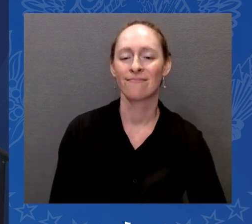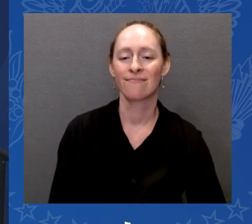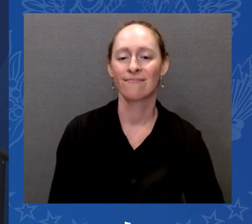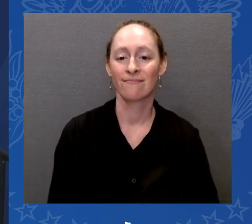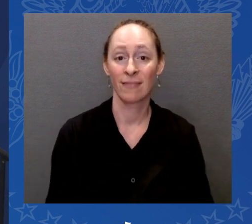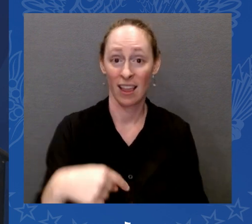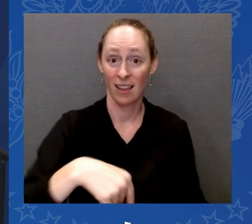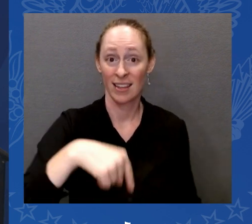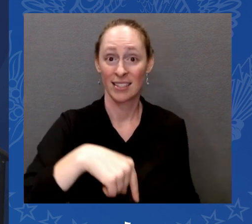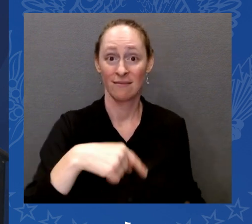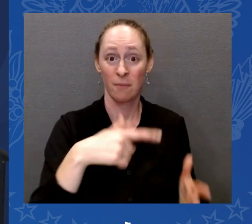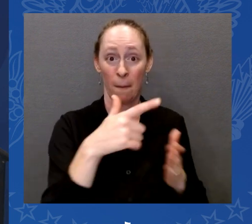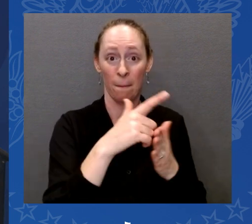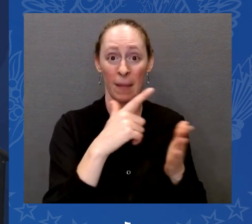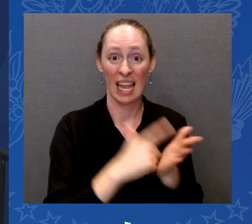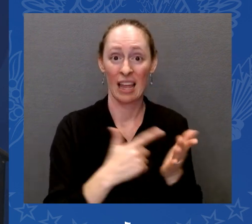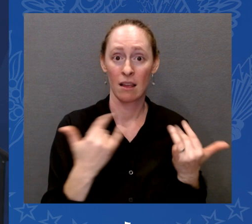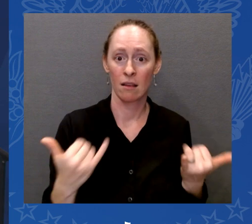leader.